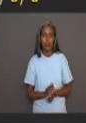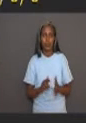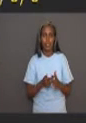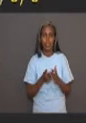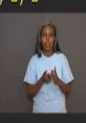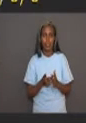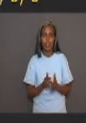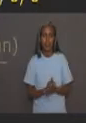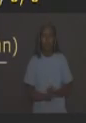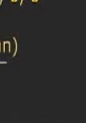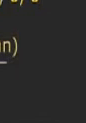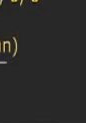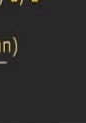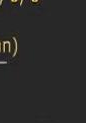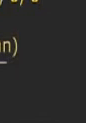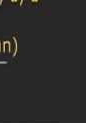Begin.